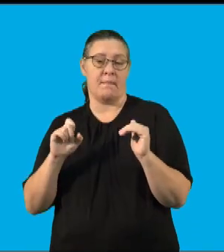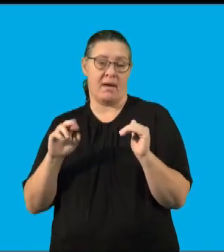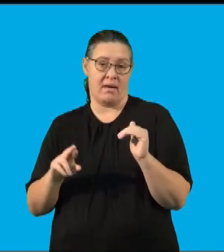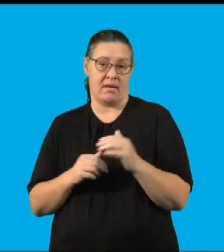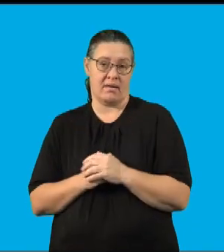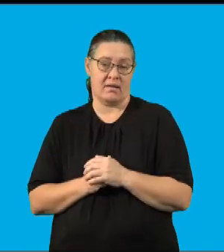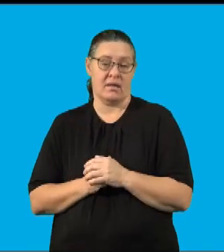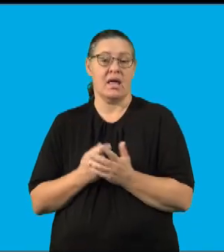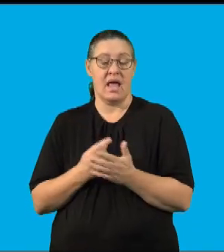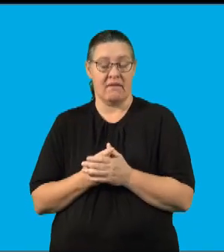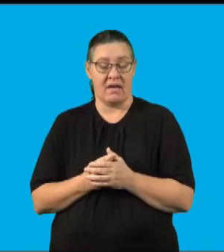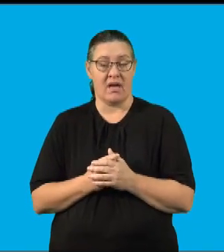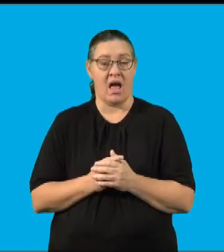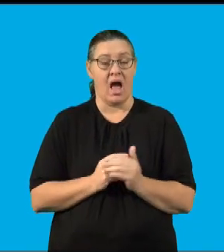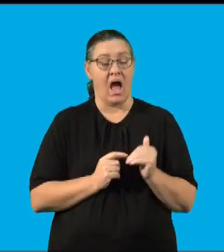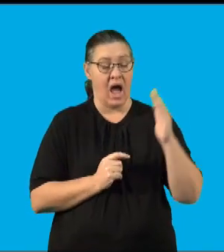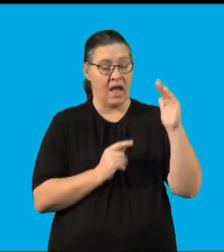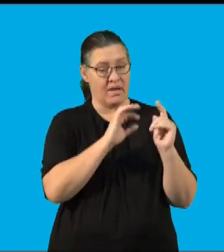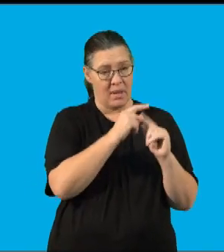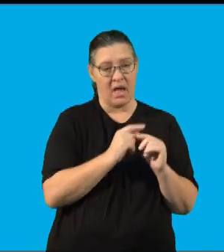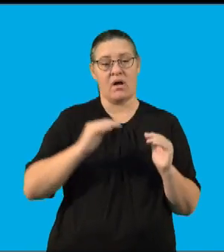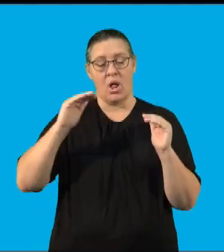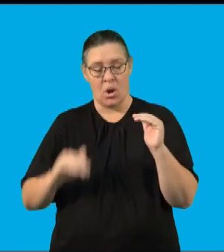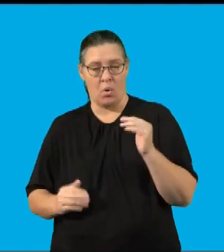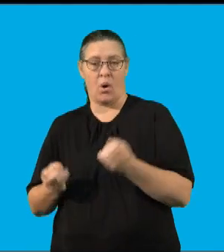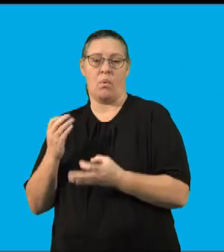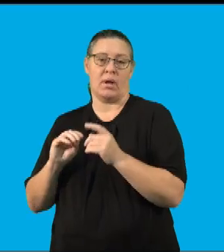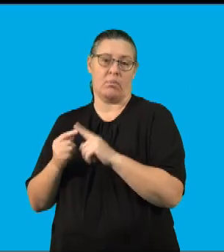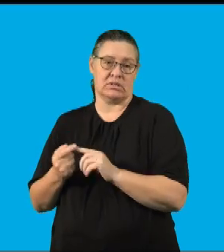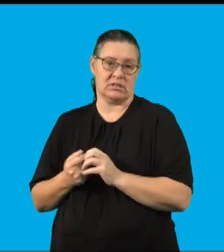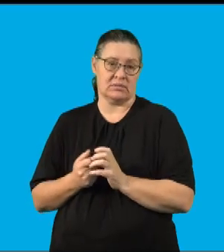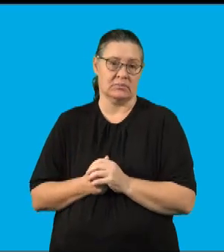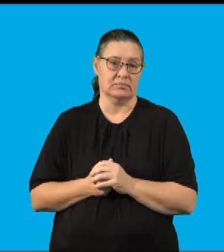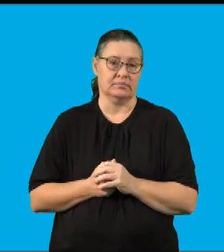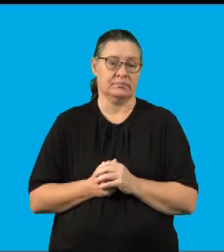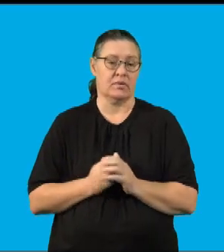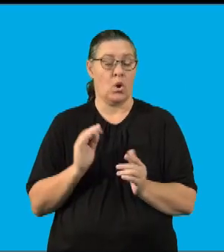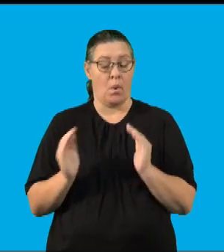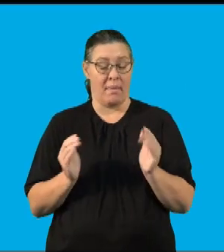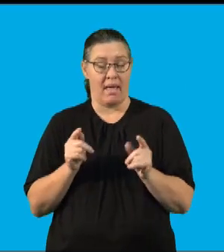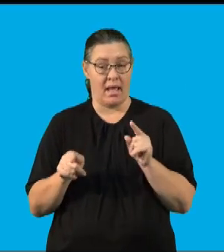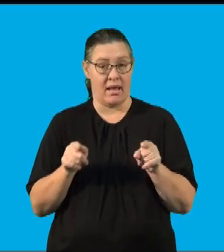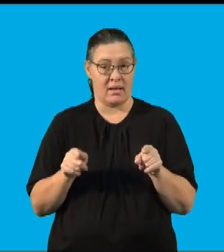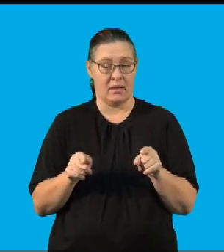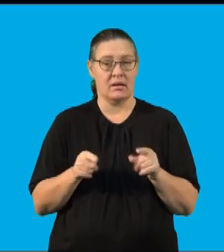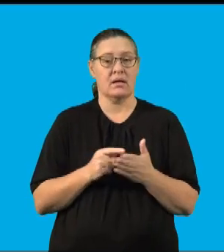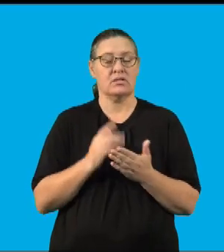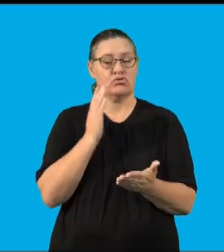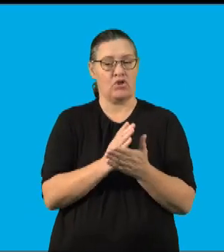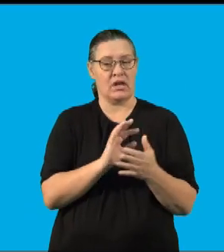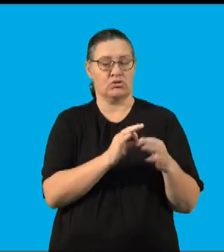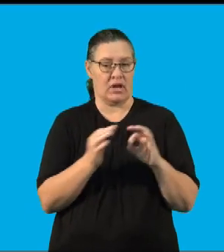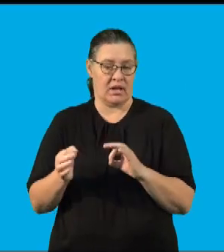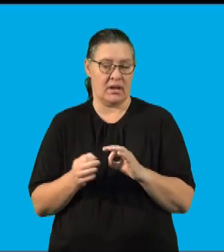vapor pressure. But if a substance has a higher vapor pressure, it needs to have a lower boiling point. So comparing these two, this